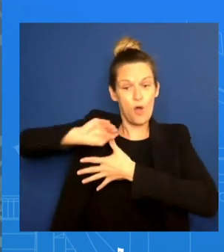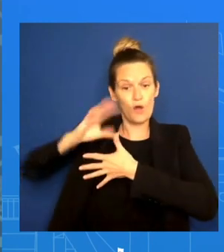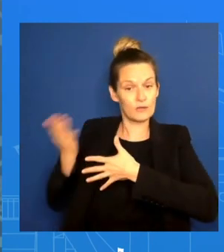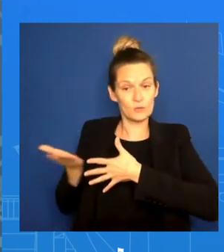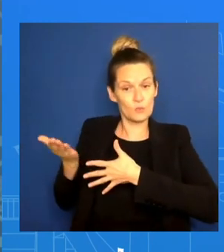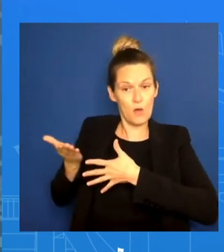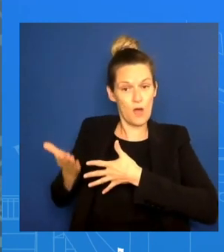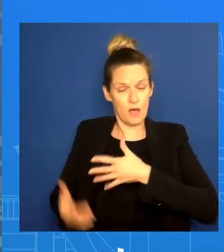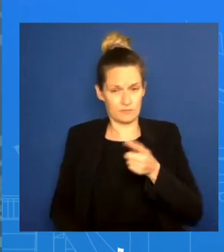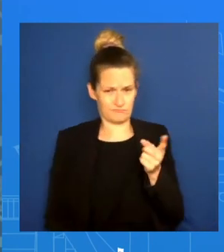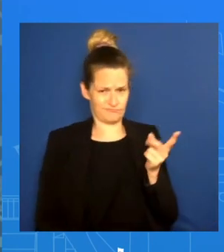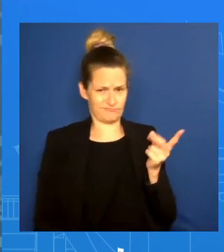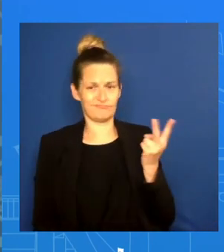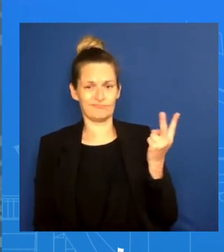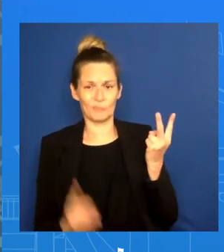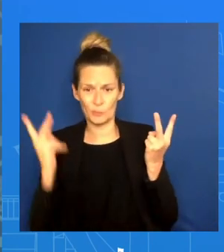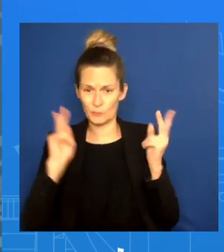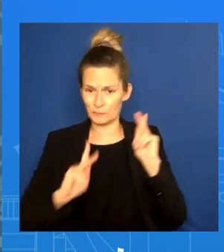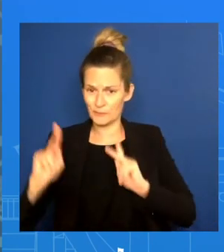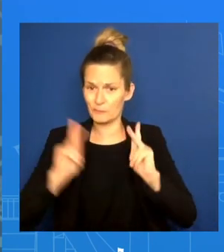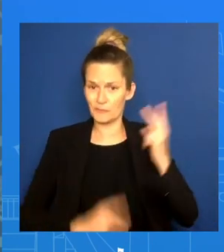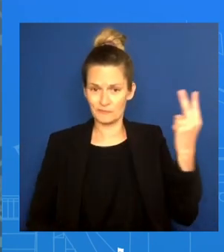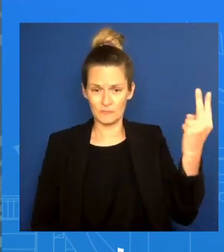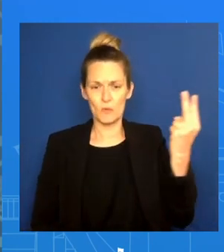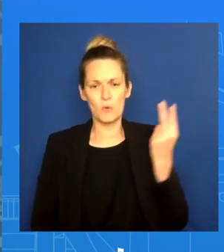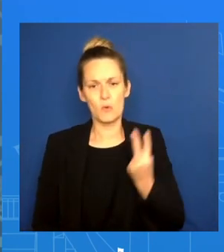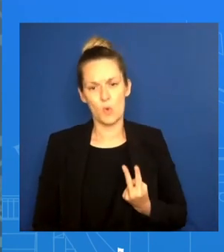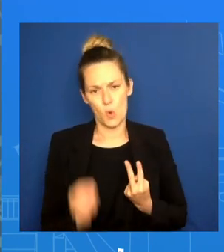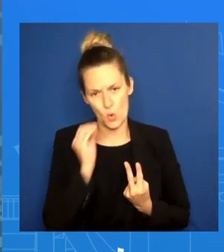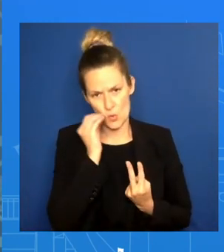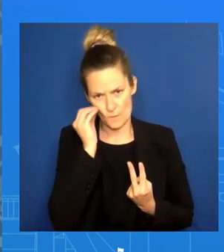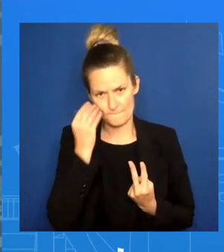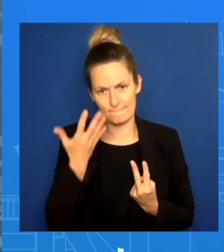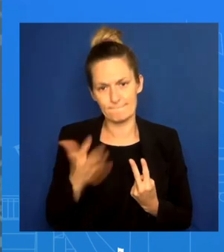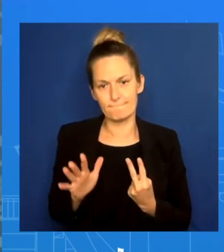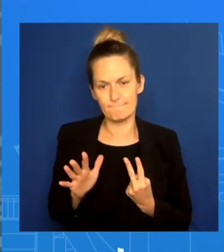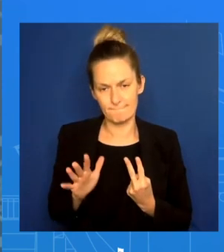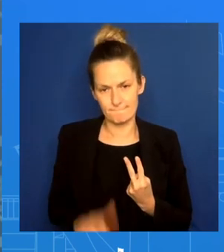there's a balance to be achieved with each and every arrangement.